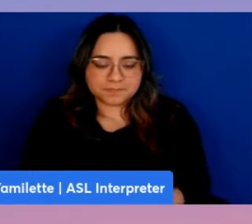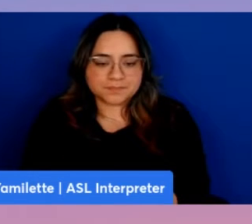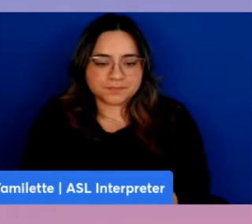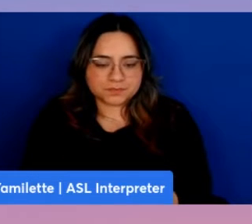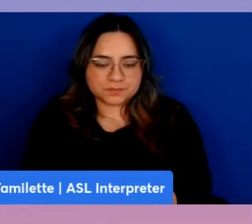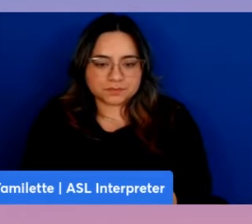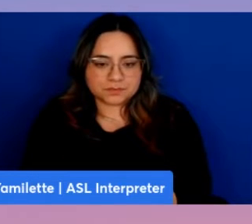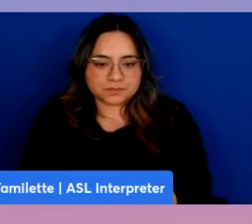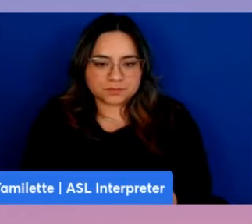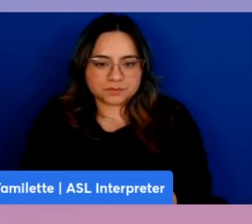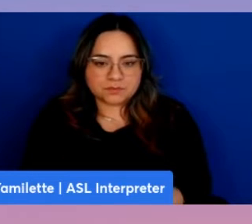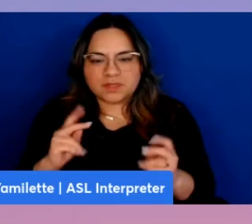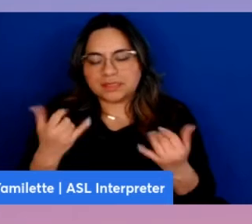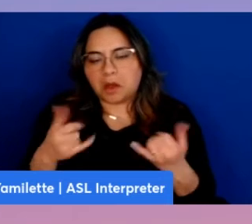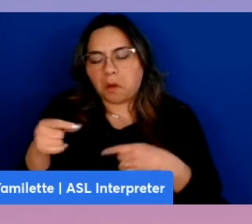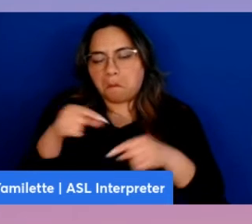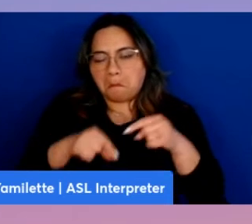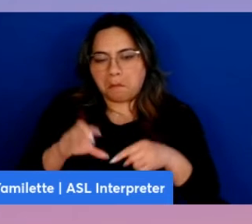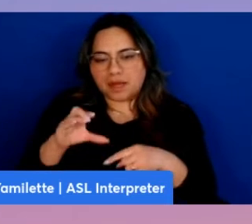And we come back to code.